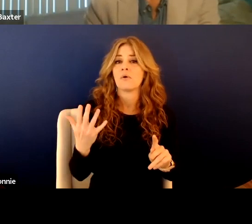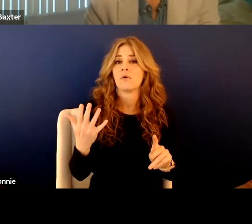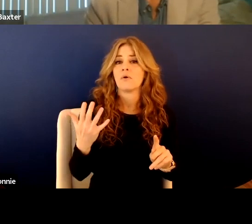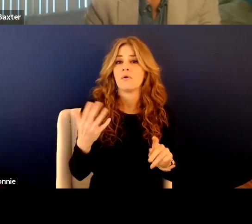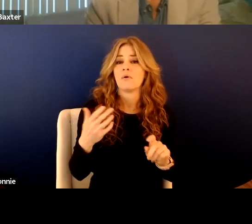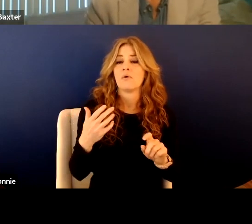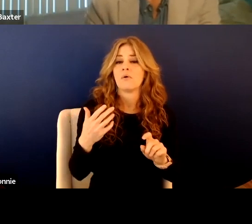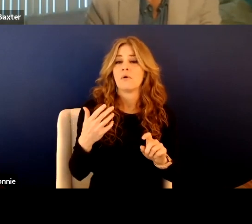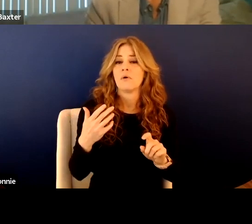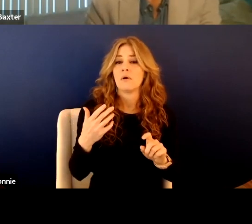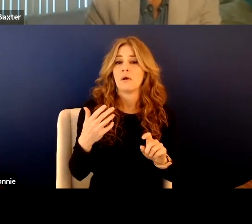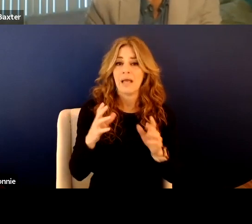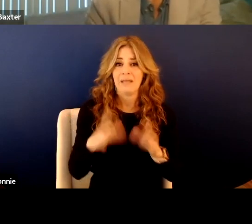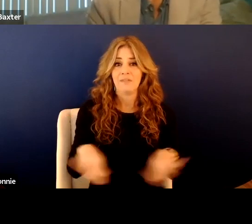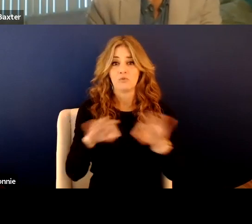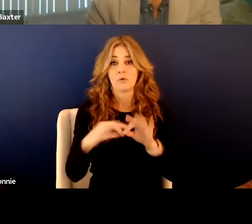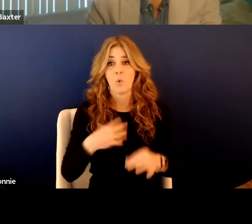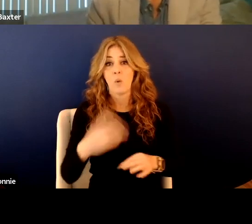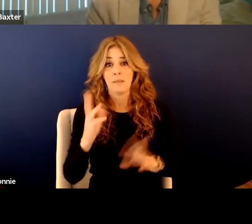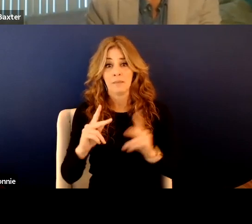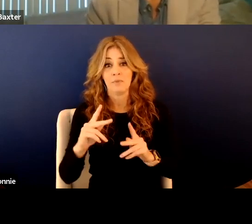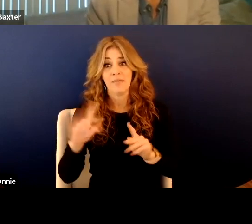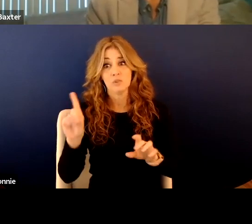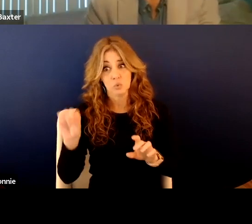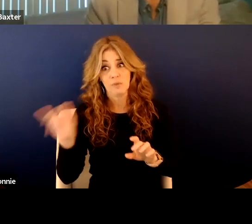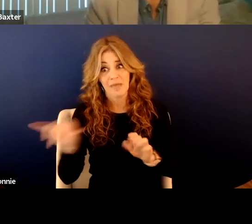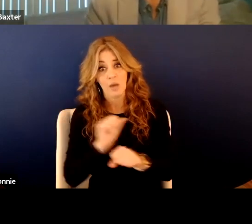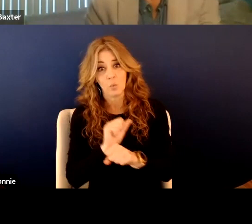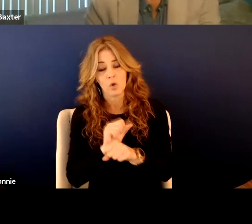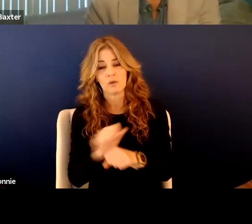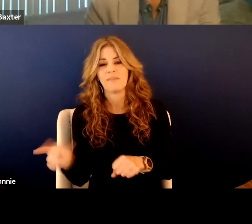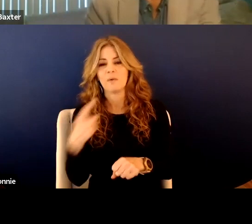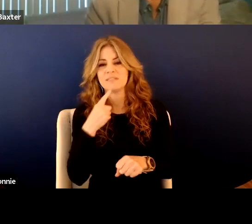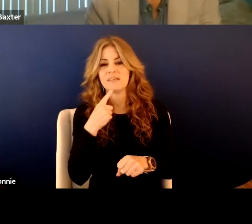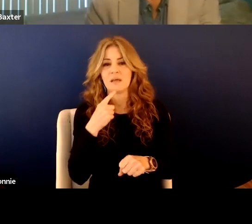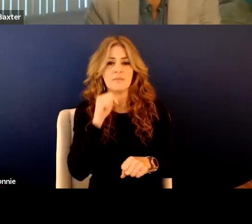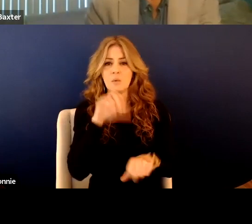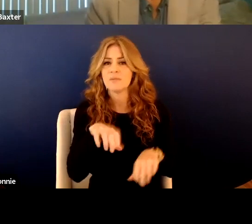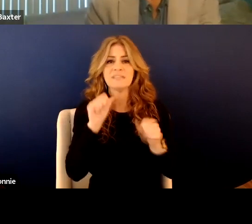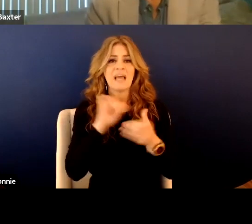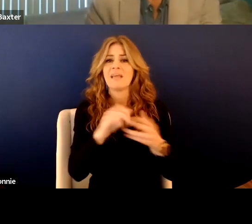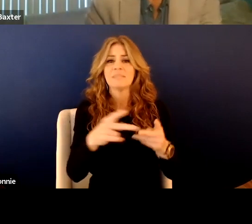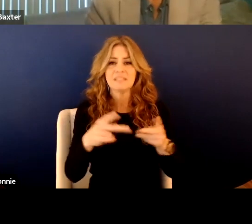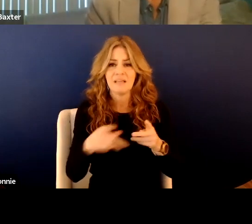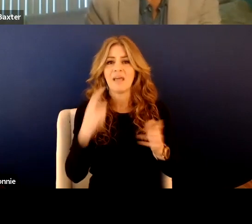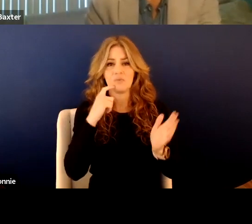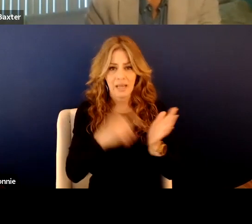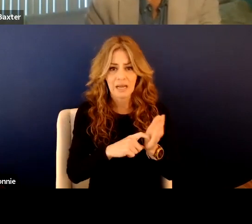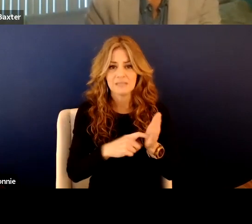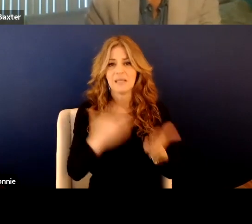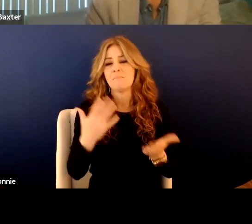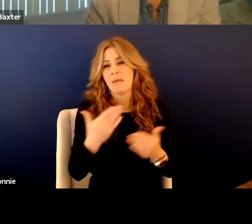folks of color. And then the critical white people that I do know this do this work too, they would say they wouldn't even take the position because they recognize that it might be more